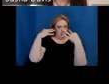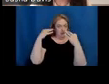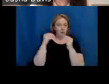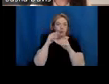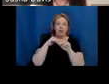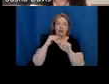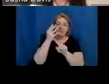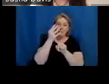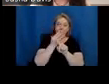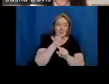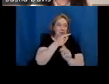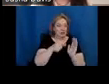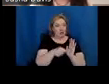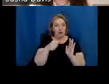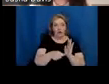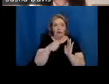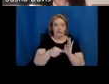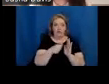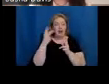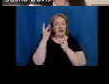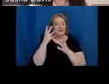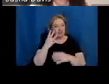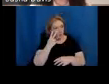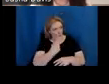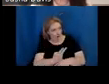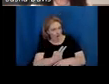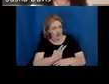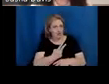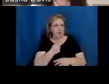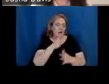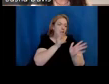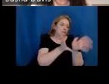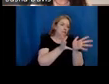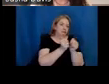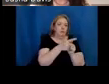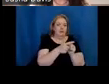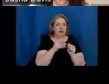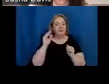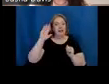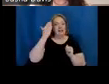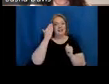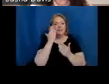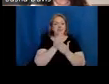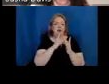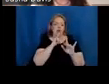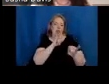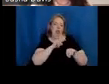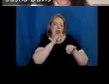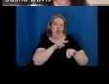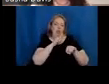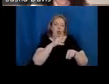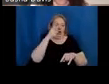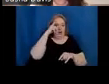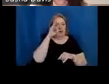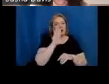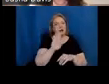4 months. Visitors not only watched him work, but also had conversations with him and apparently heckled him because his ballerina didn't